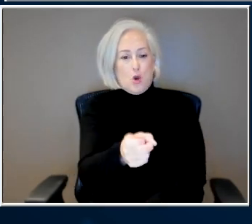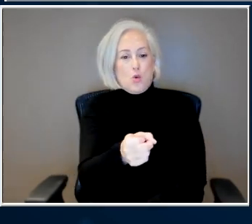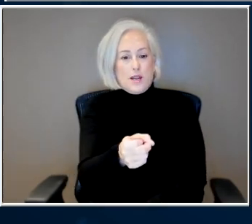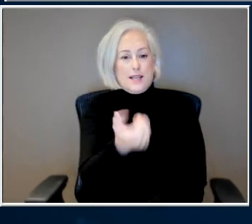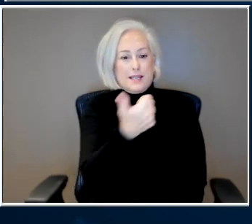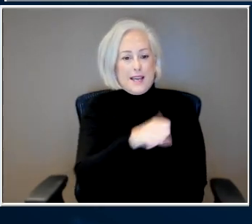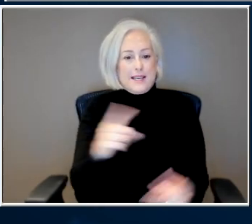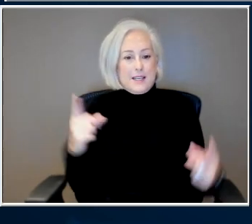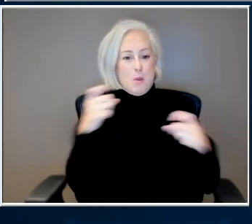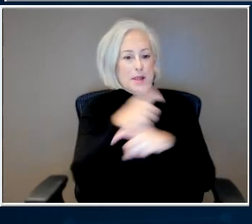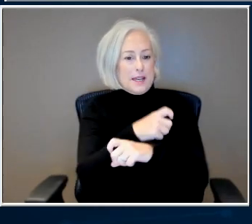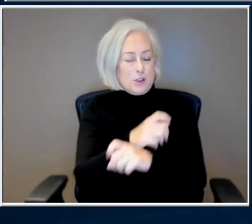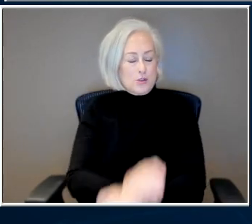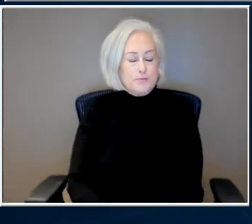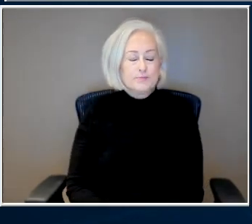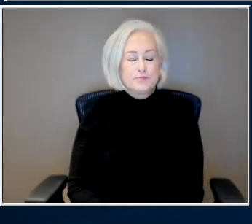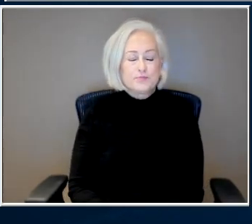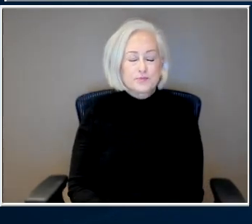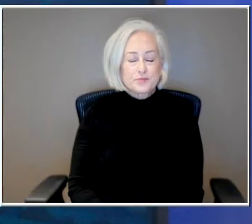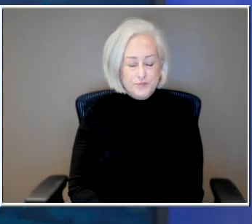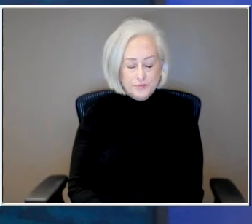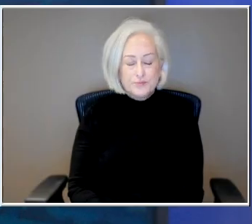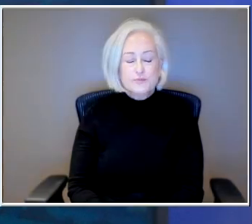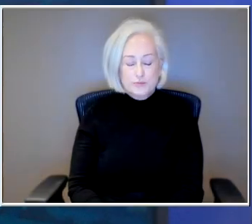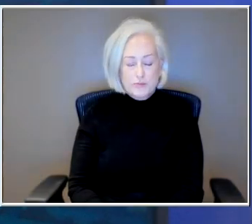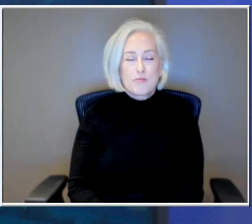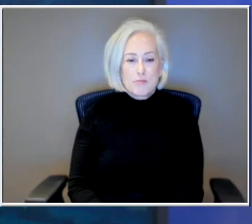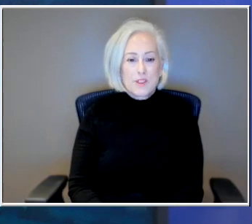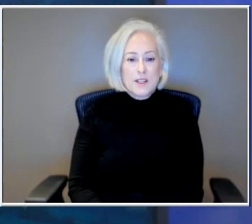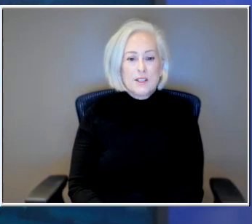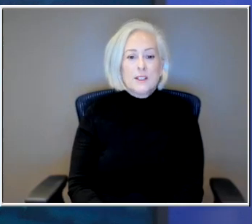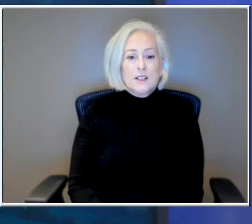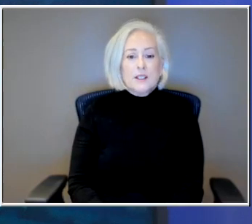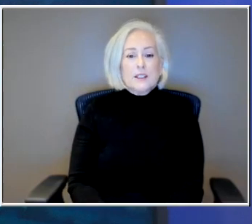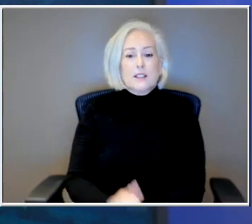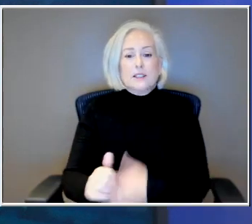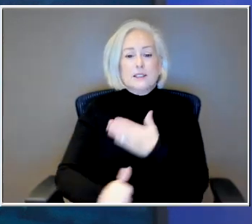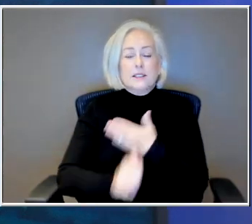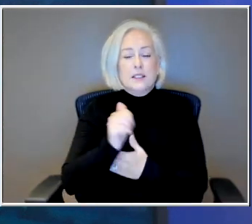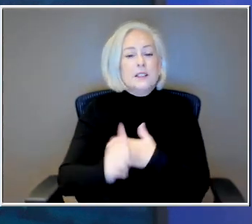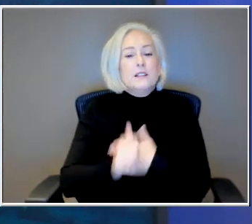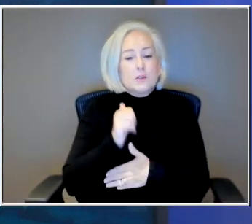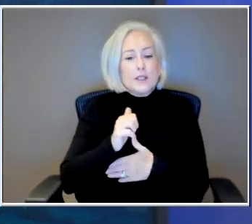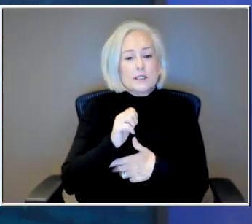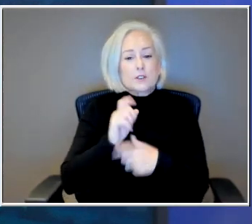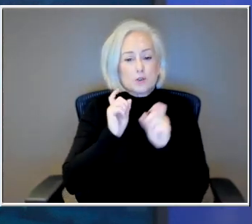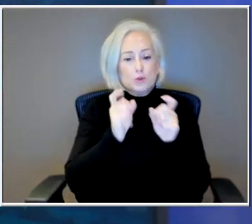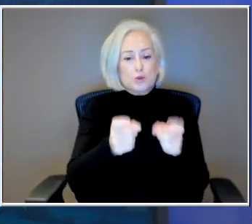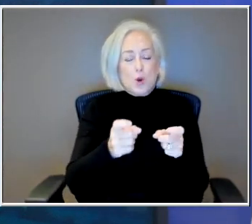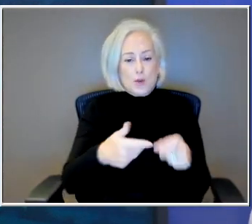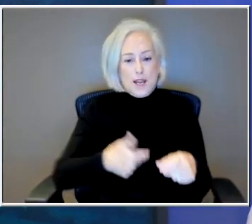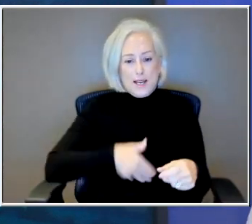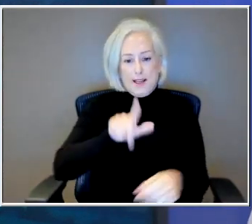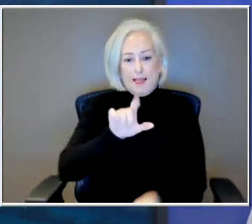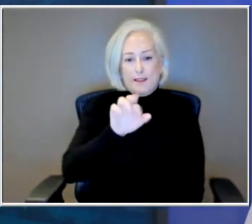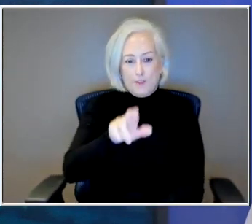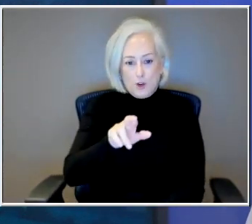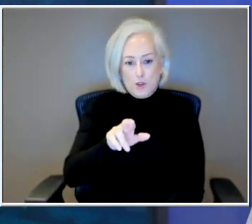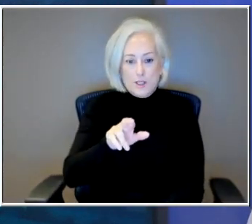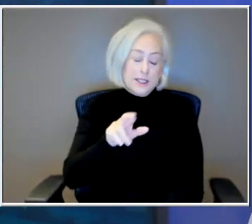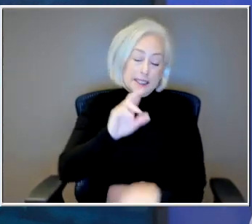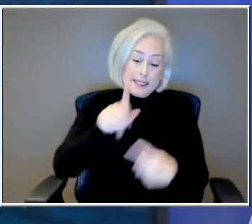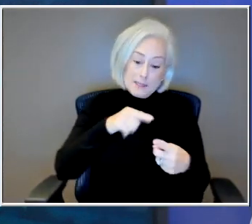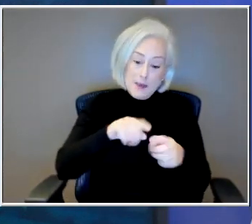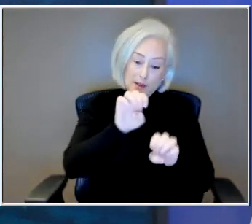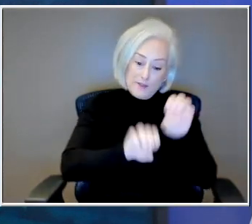possibly? Yeah, there are risks to donating your liver. I mean, it's all about the evaluation. You don't want to operate on somebody who's